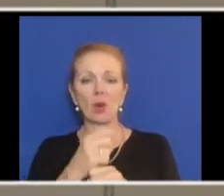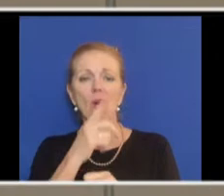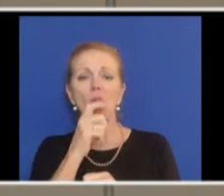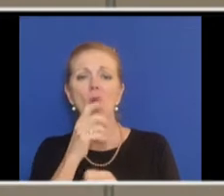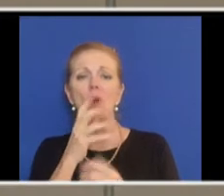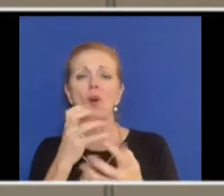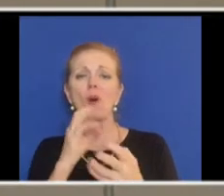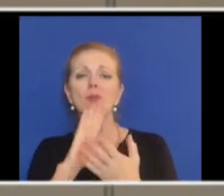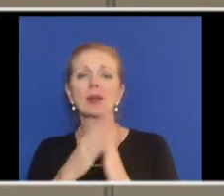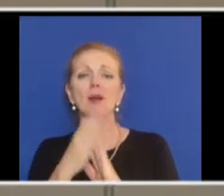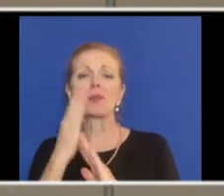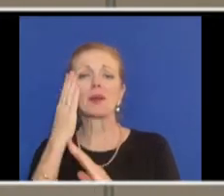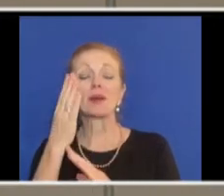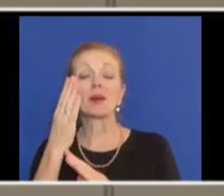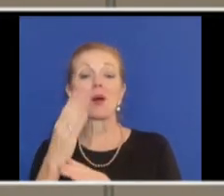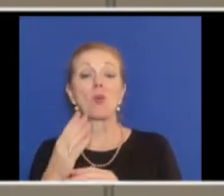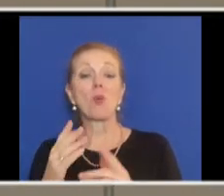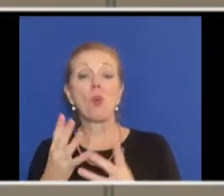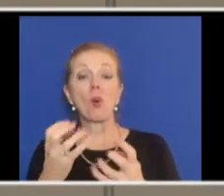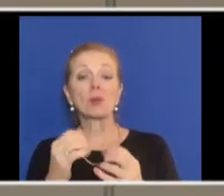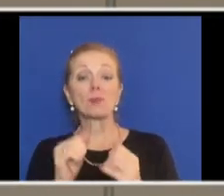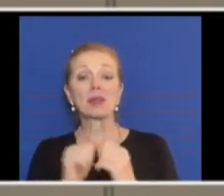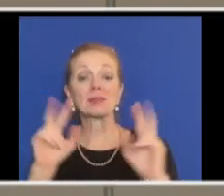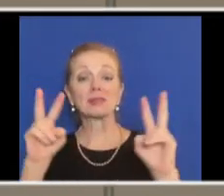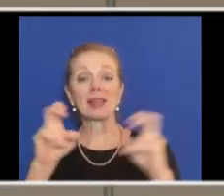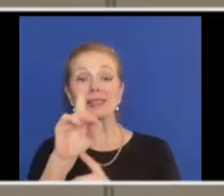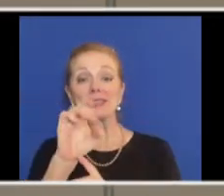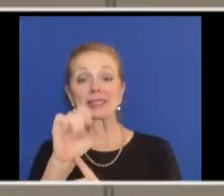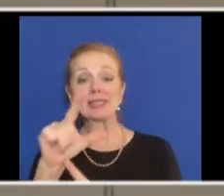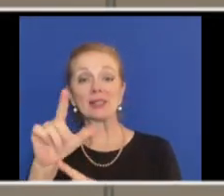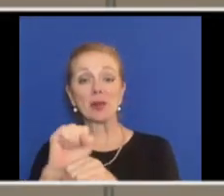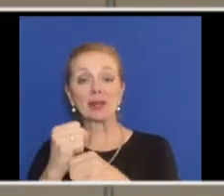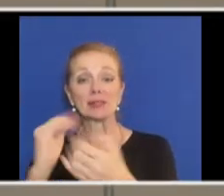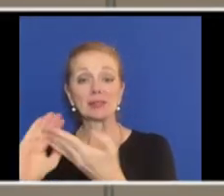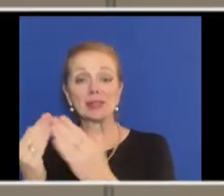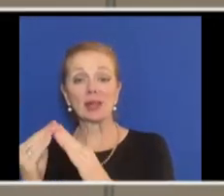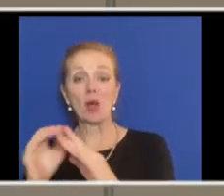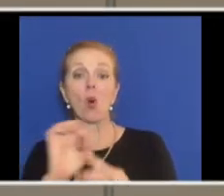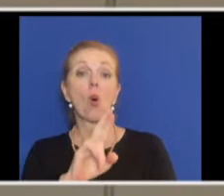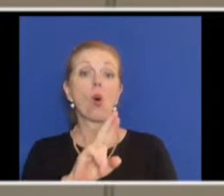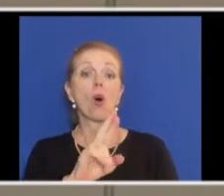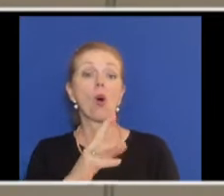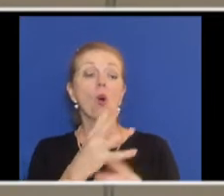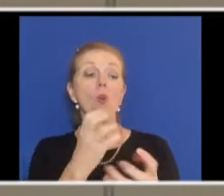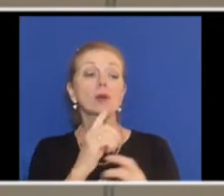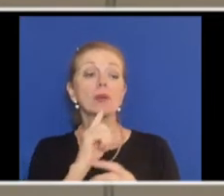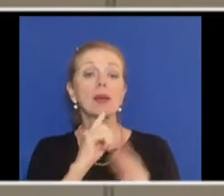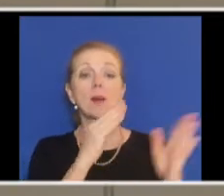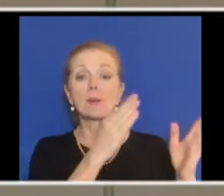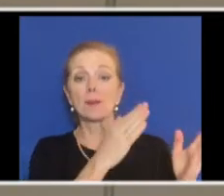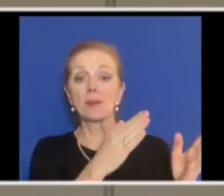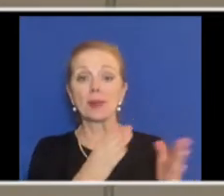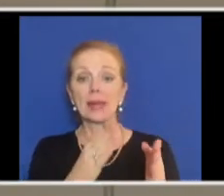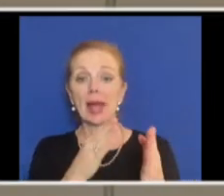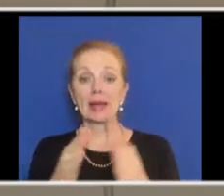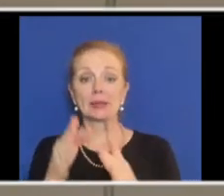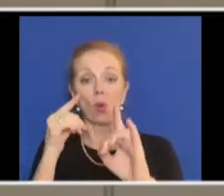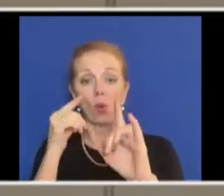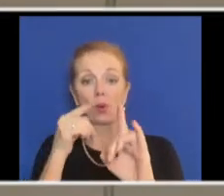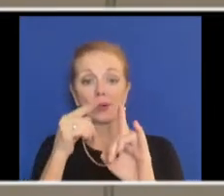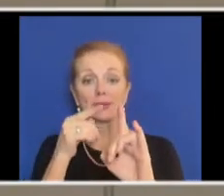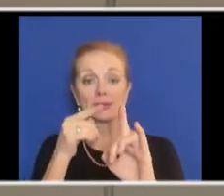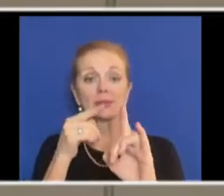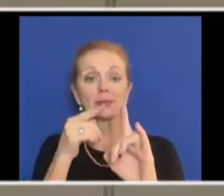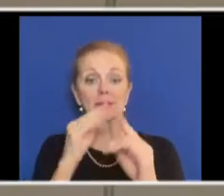do we want to be a deal-making city or do we want to be a planned and planned oriented City um